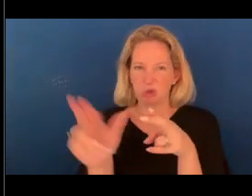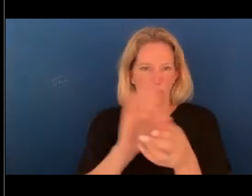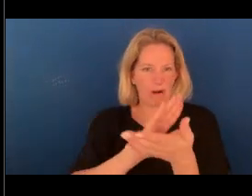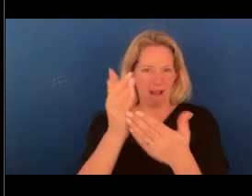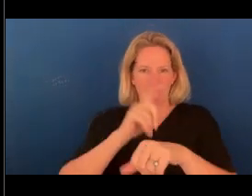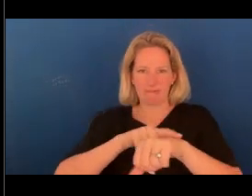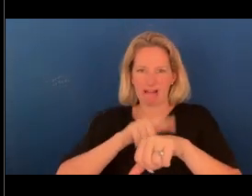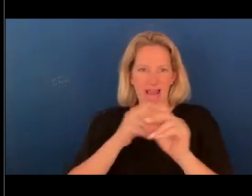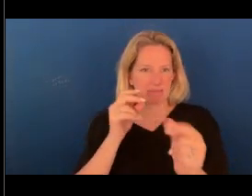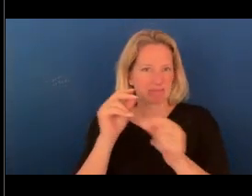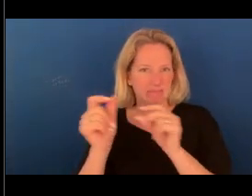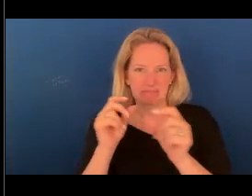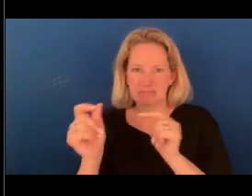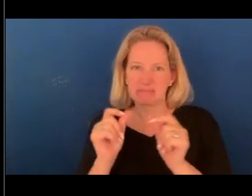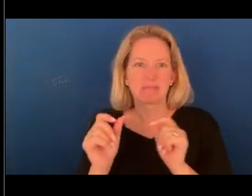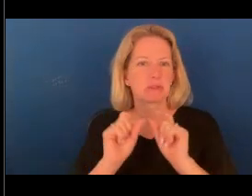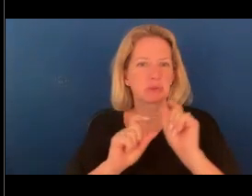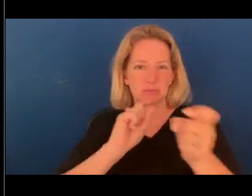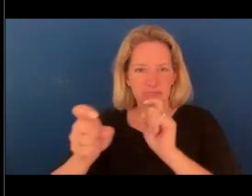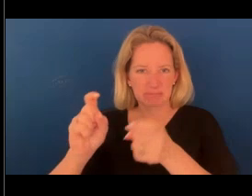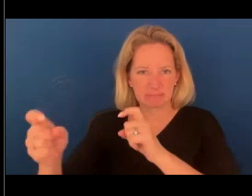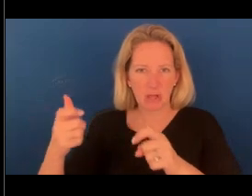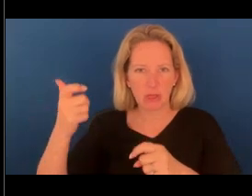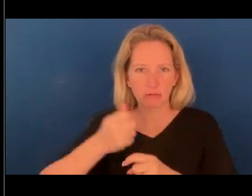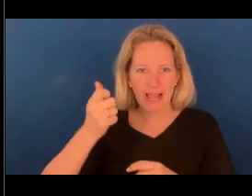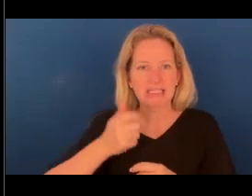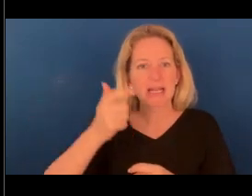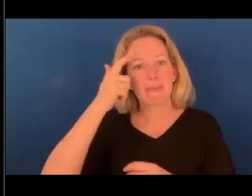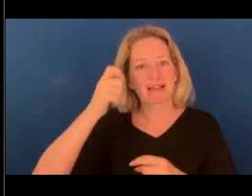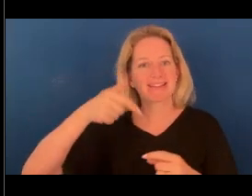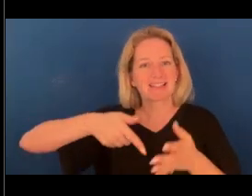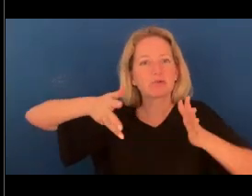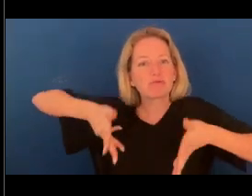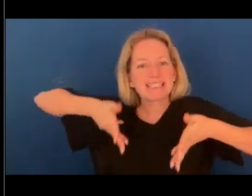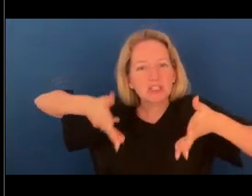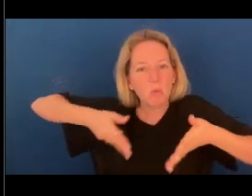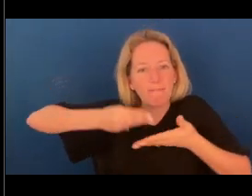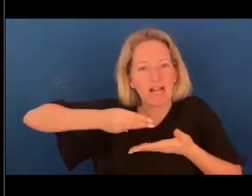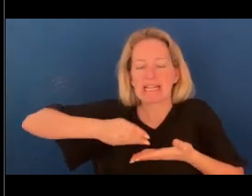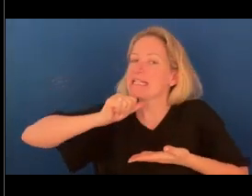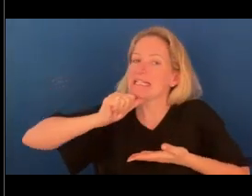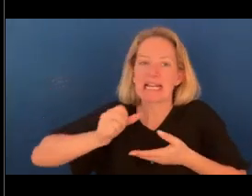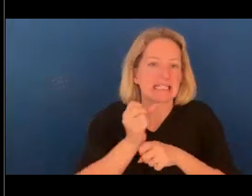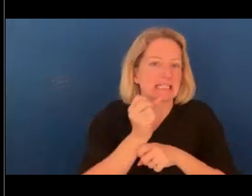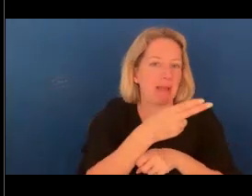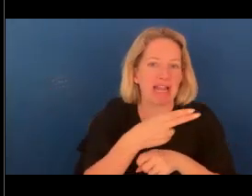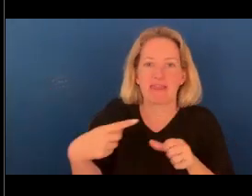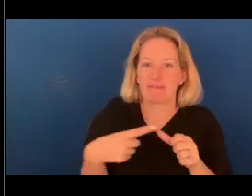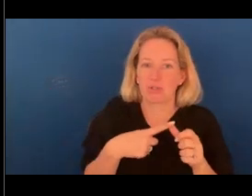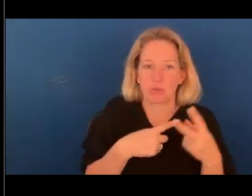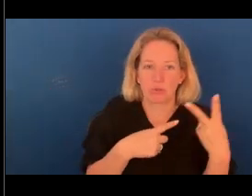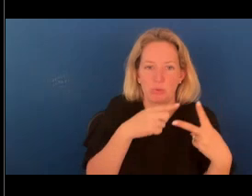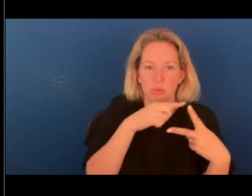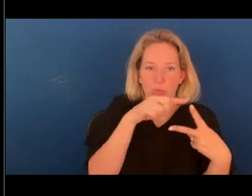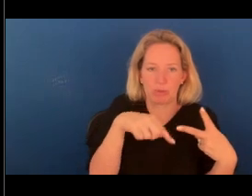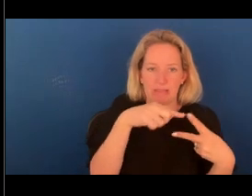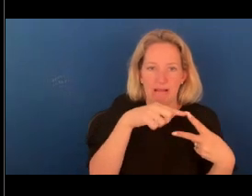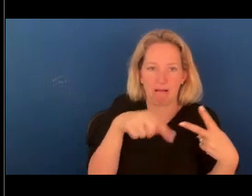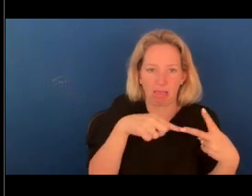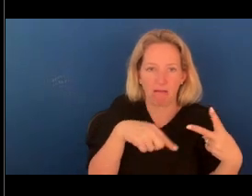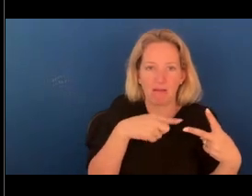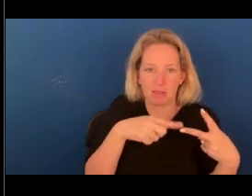time to distribute grants because this was residual funding that we didn't spend out in the first two grant cycles.